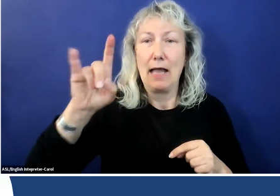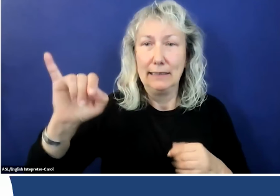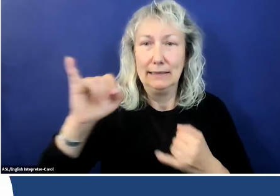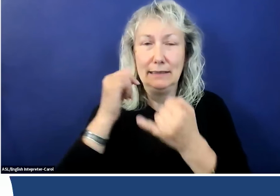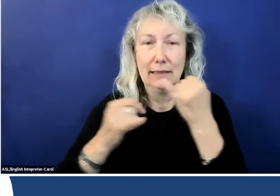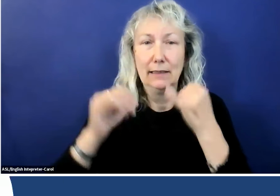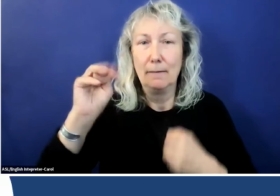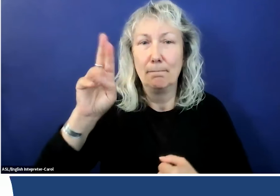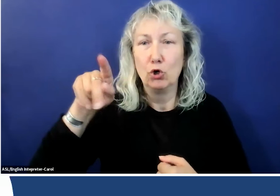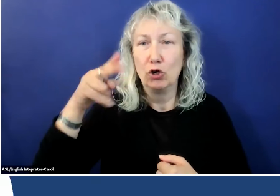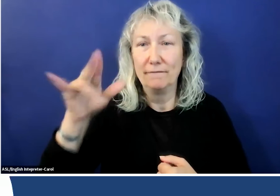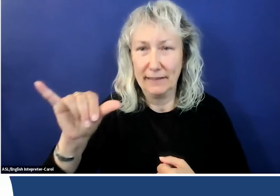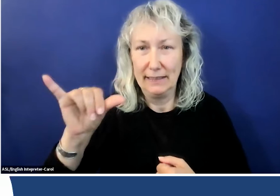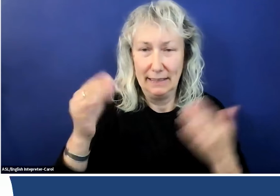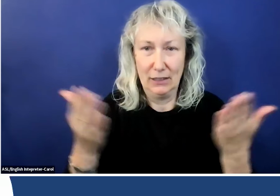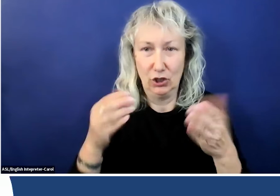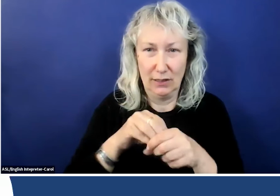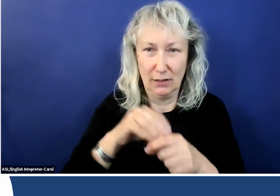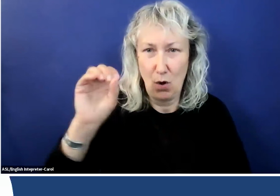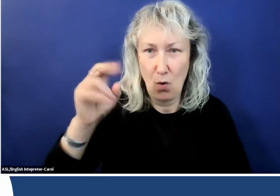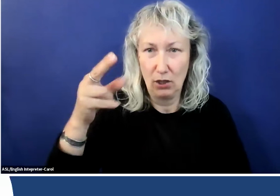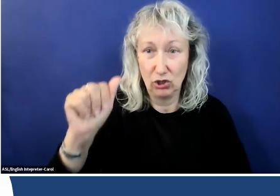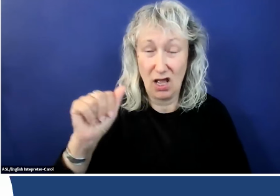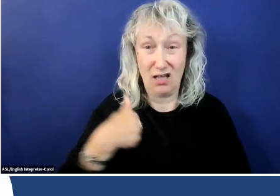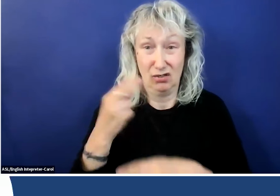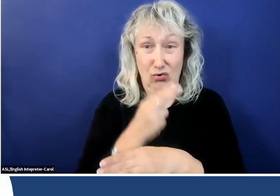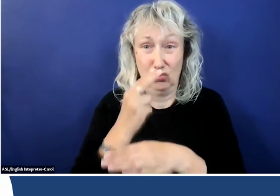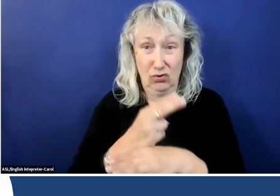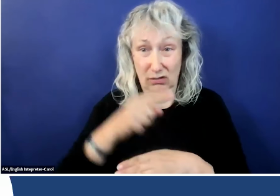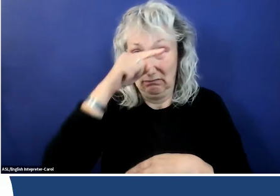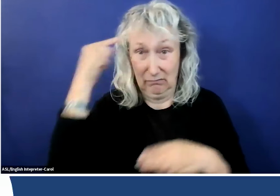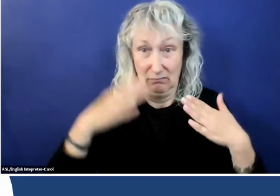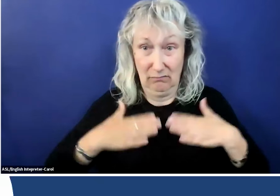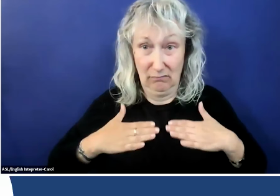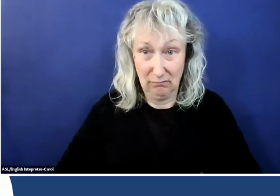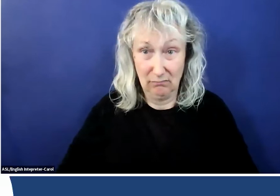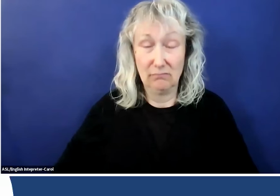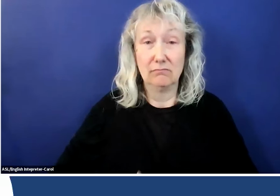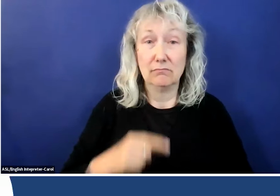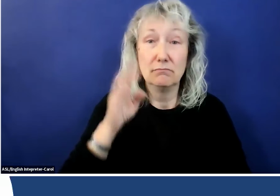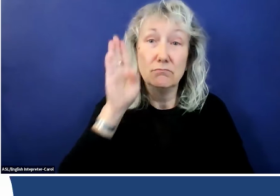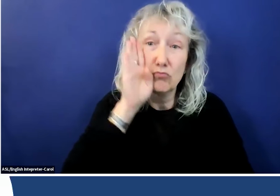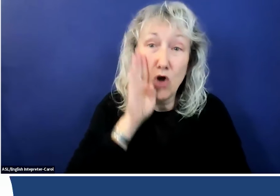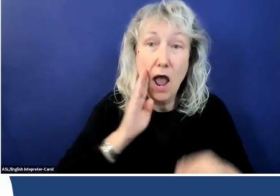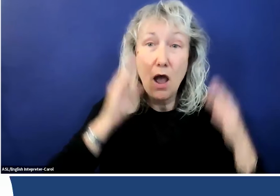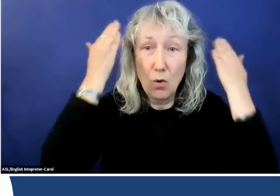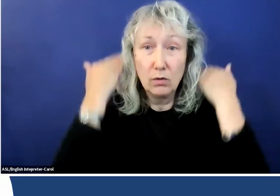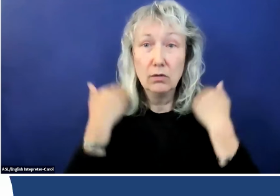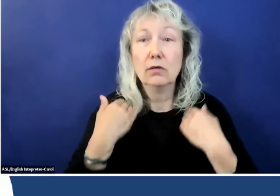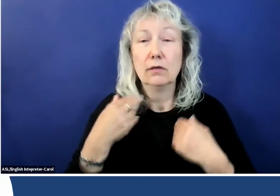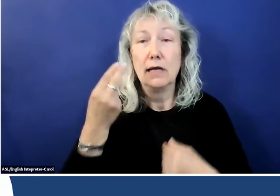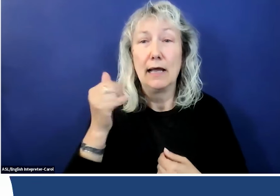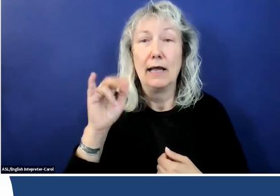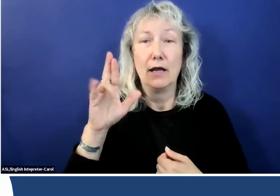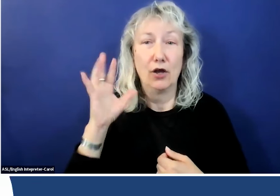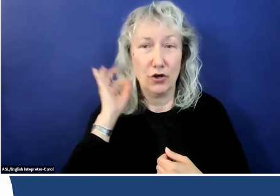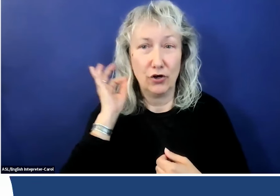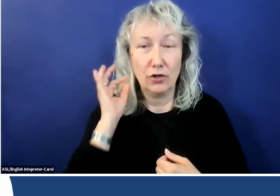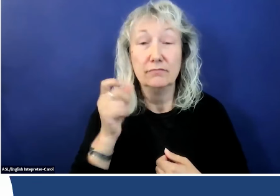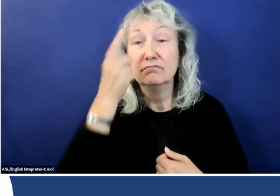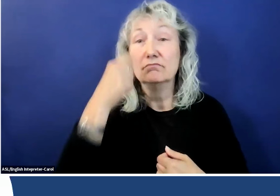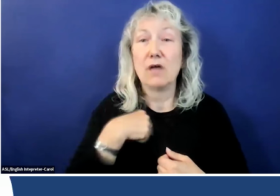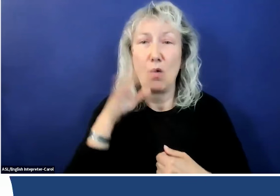Oregon Health Authority. Today I'm wearing a black shirt and I have brown hair. And as mentioned, I'm going to be talking about